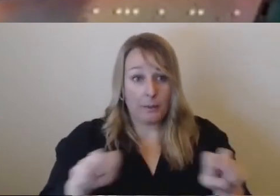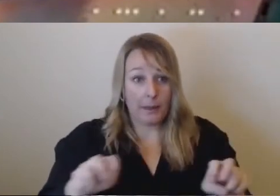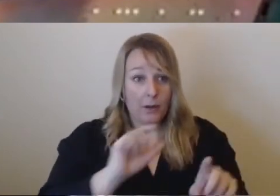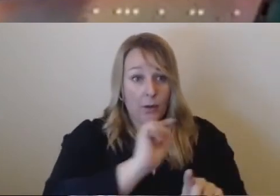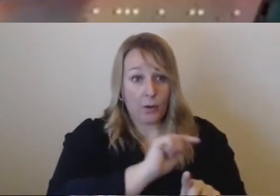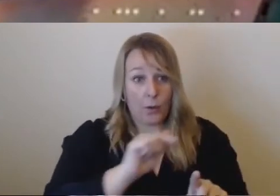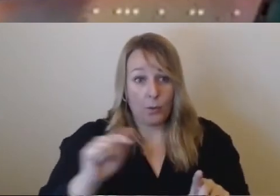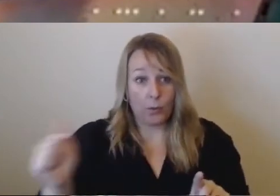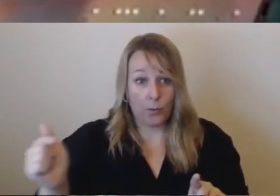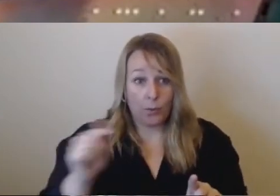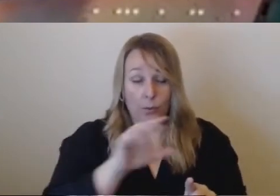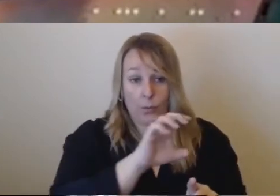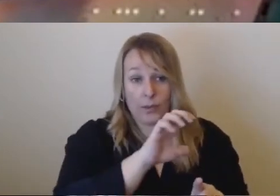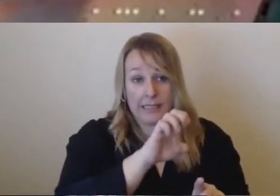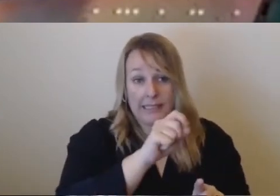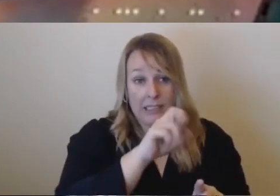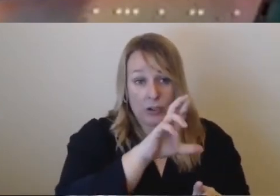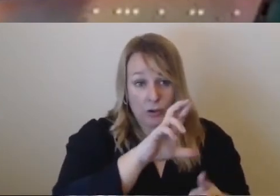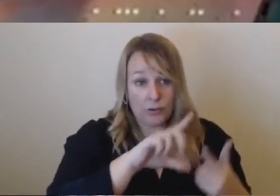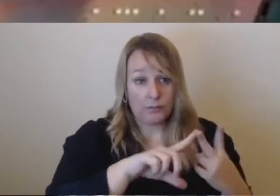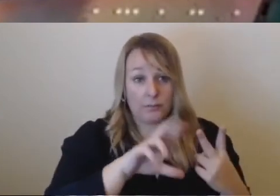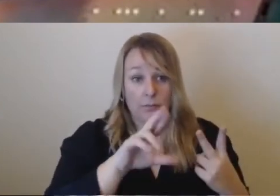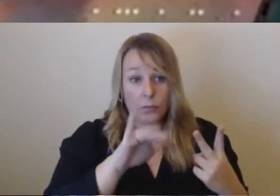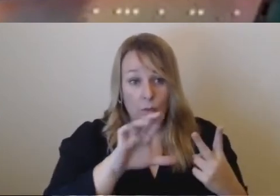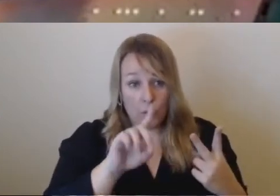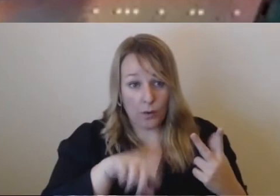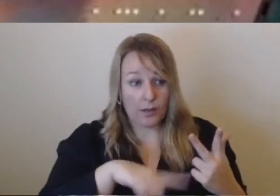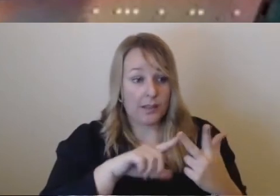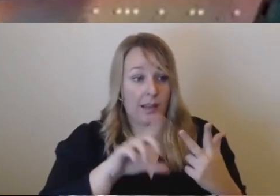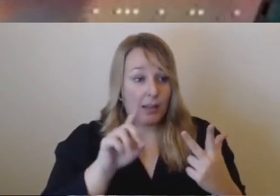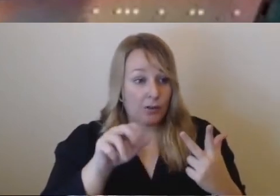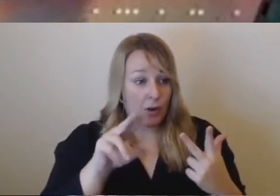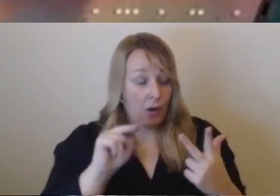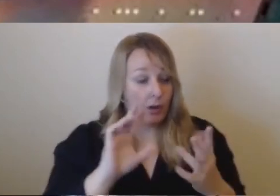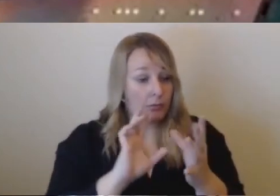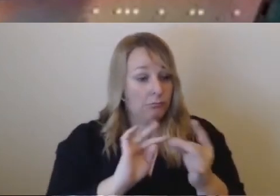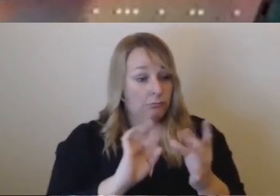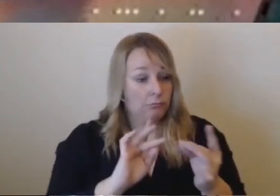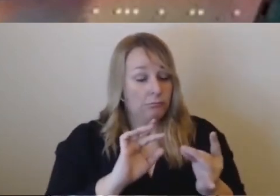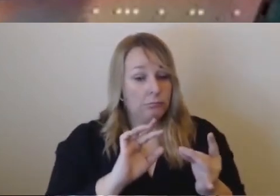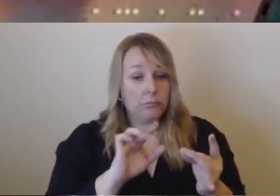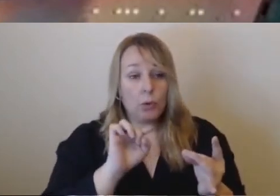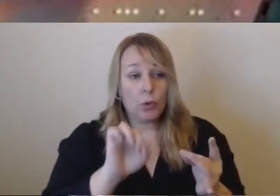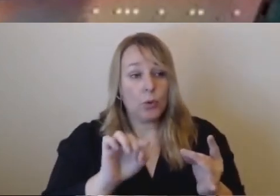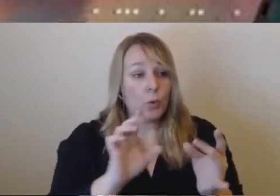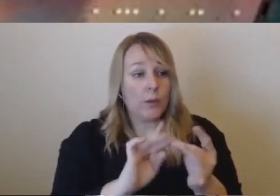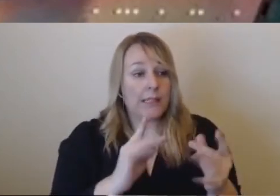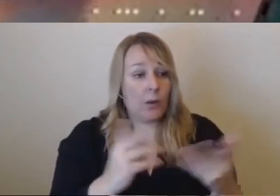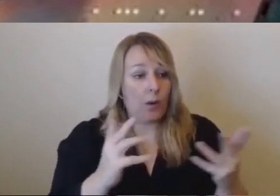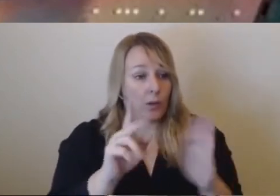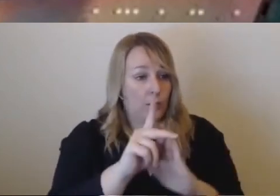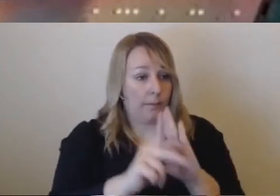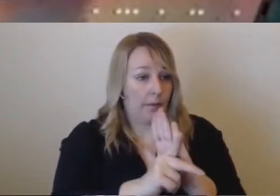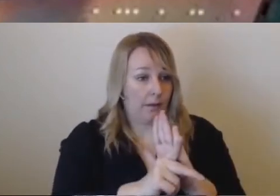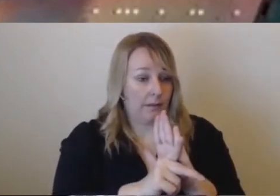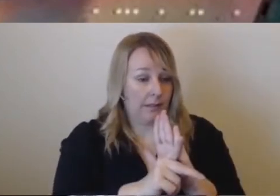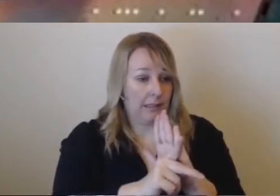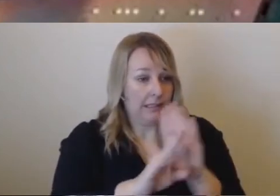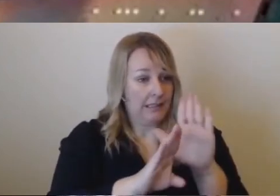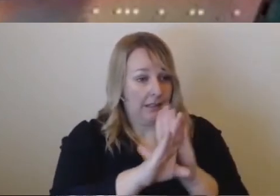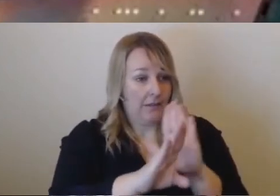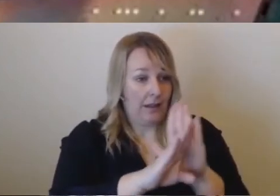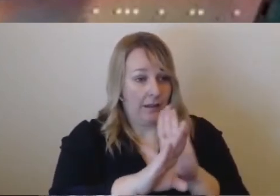Roland. Just a last, what is the one thing that you would say to policymakers about what Canada should be